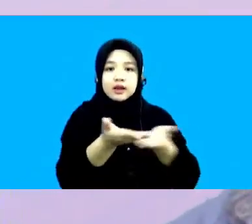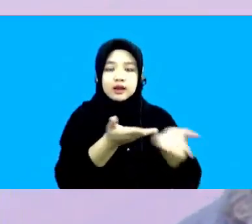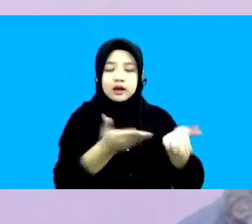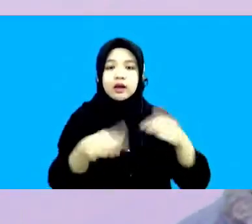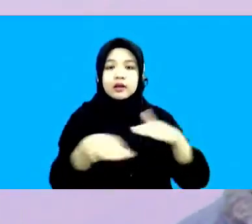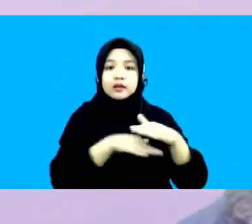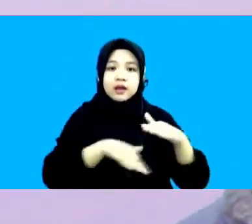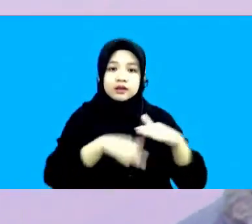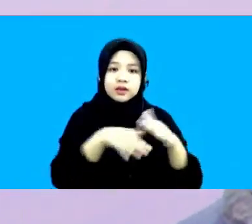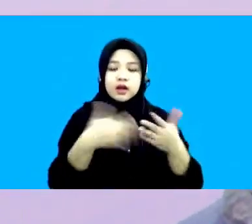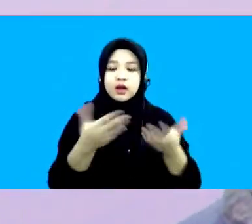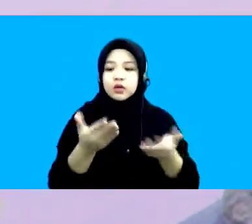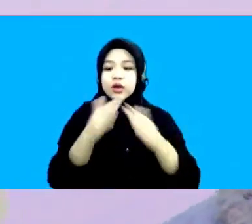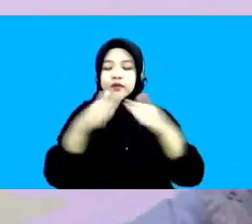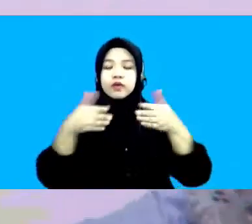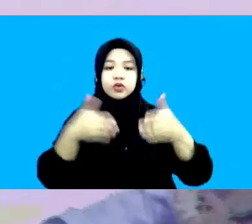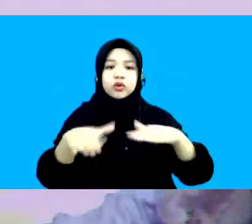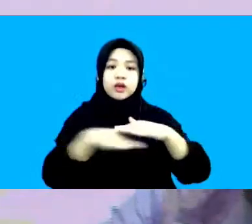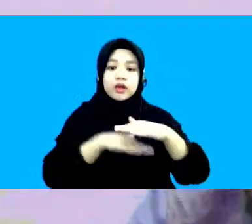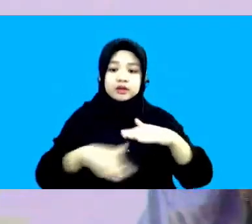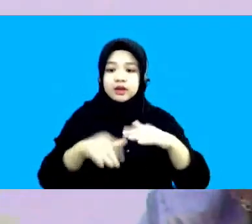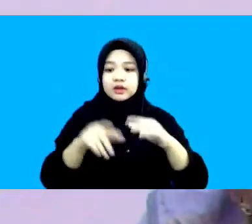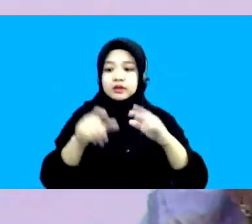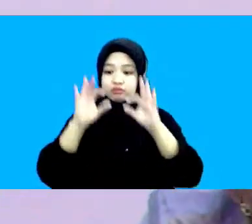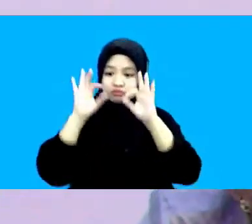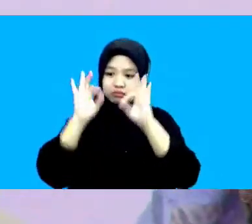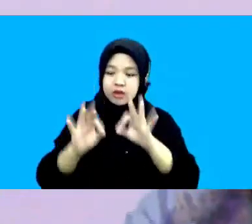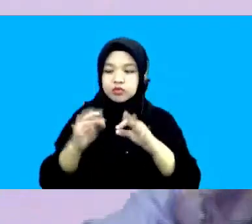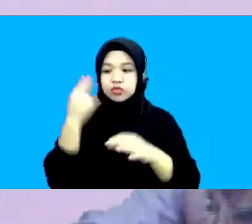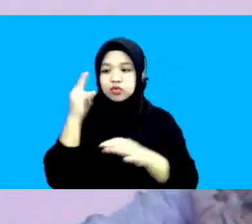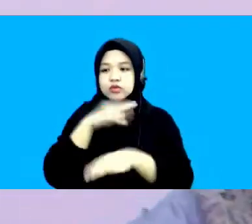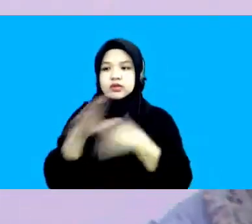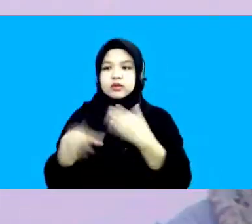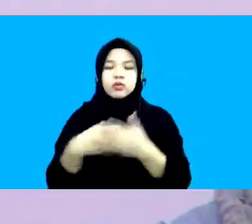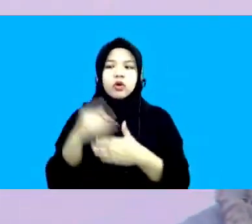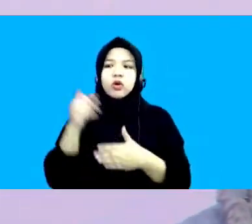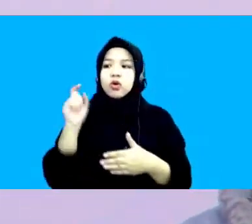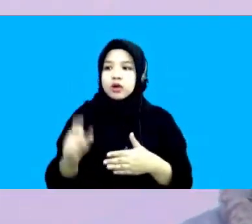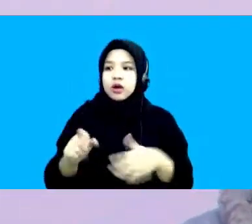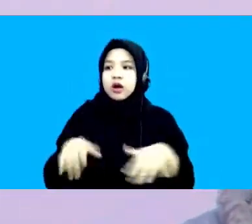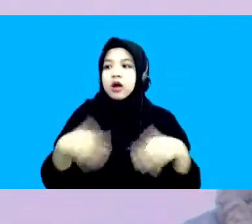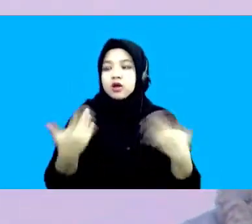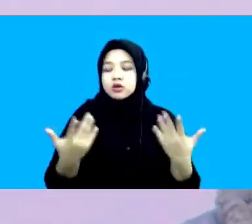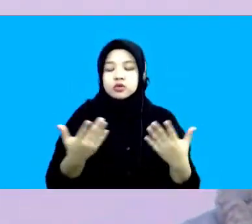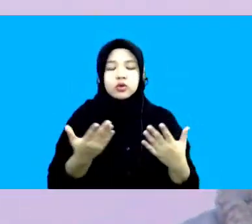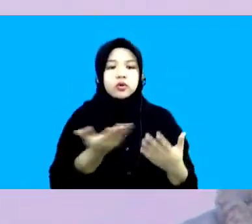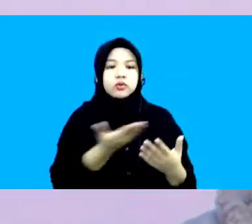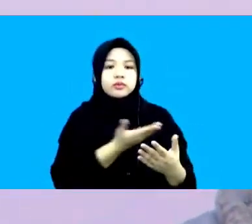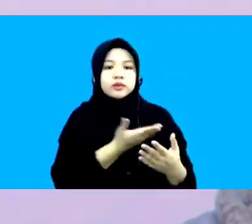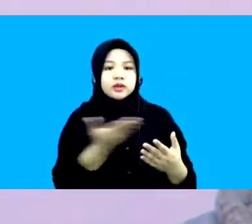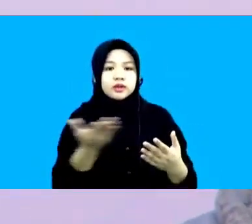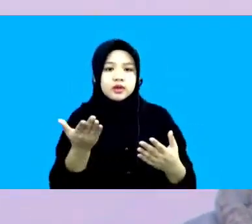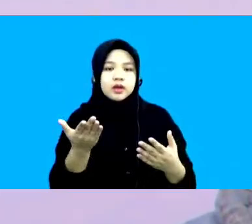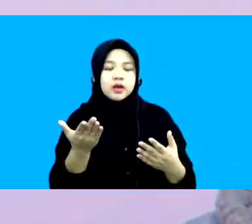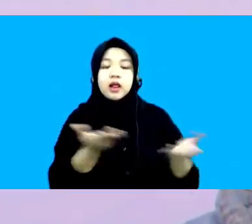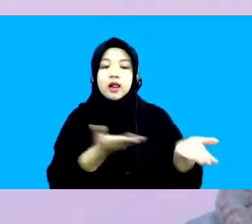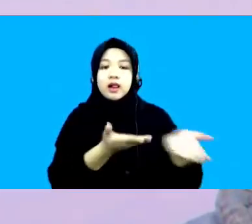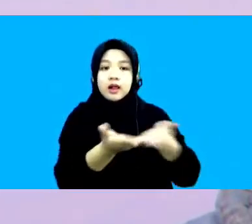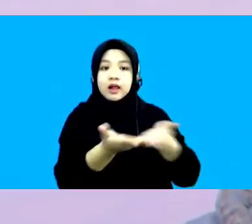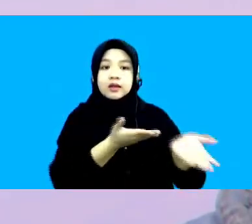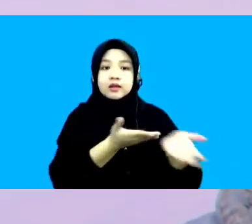least you can make sure that all citizens, all people can access those